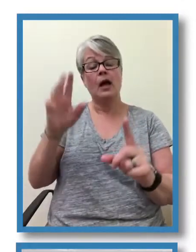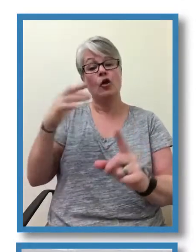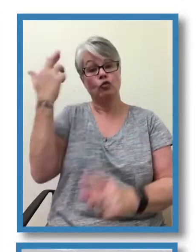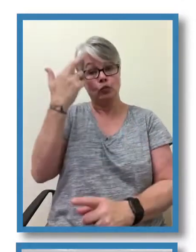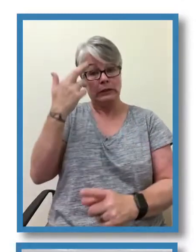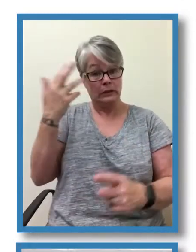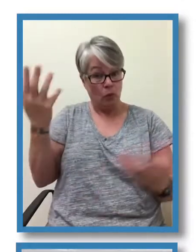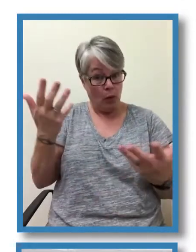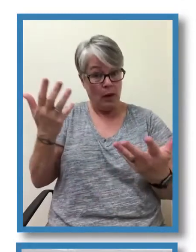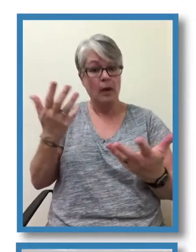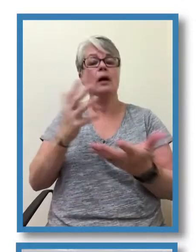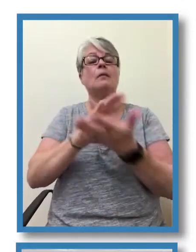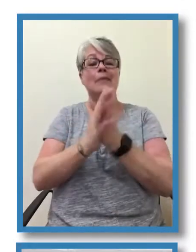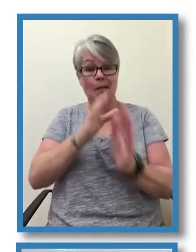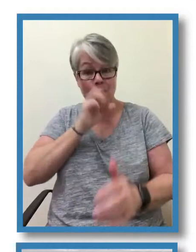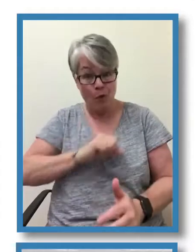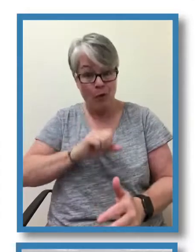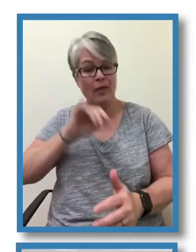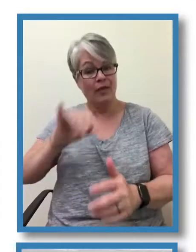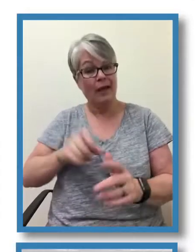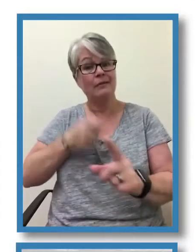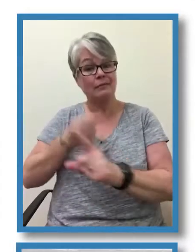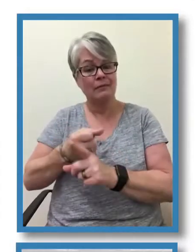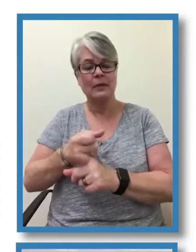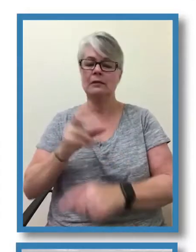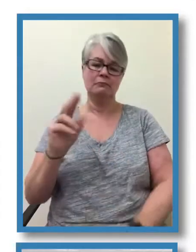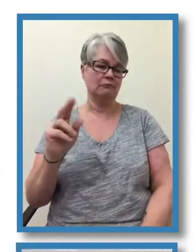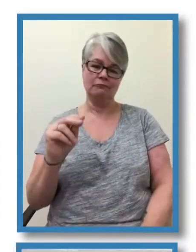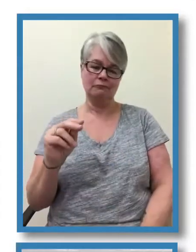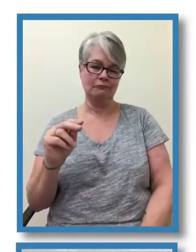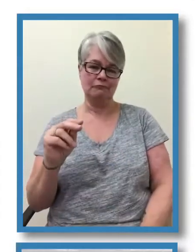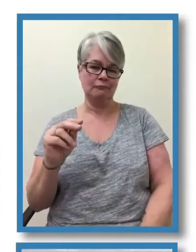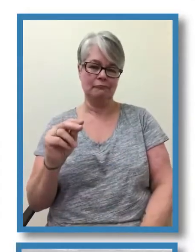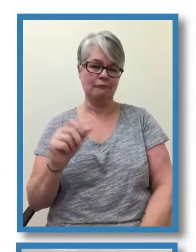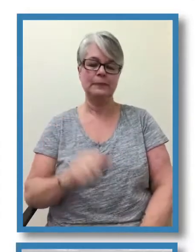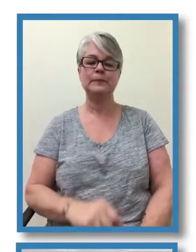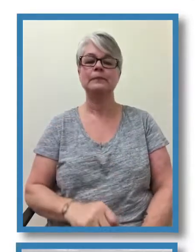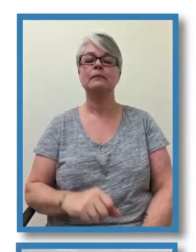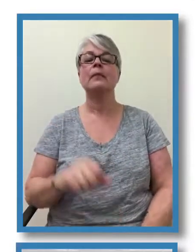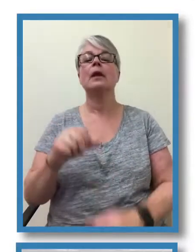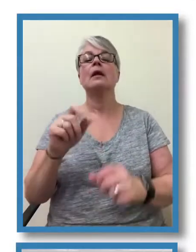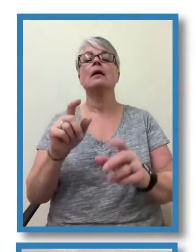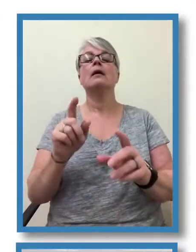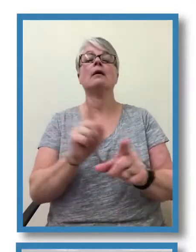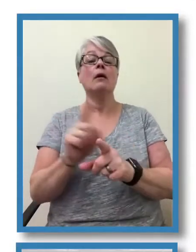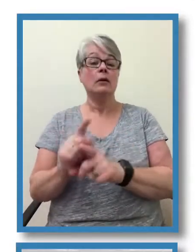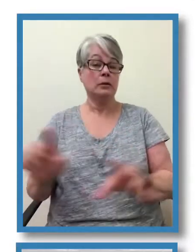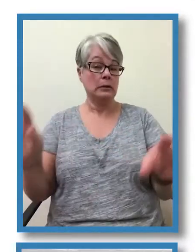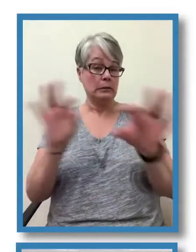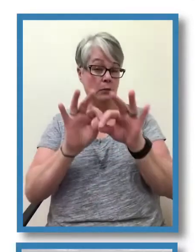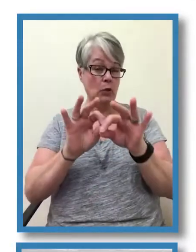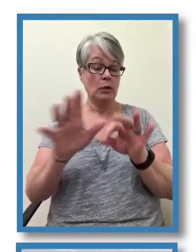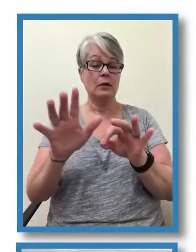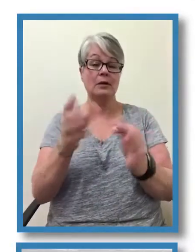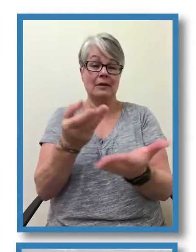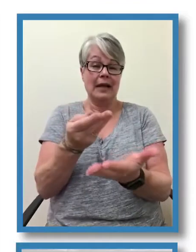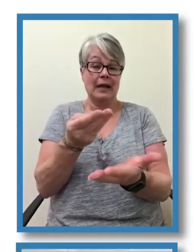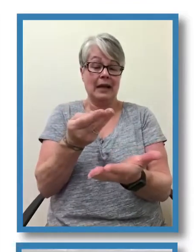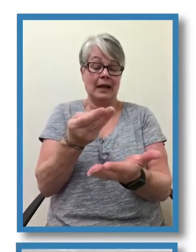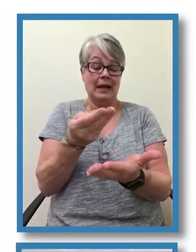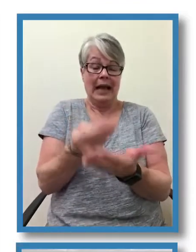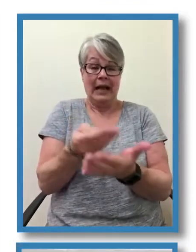in their seminal document, the Rising Tide, published in 2010, and you can see